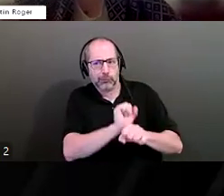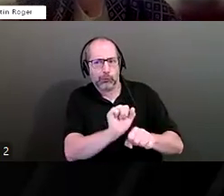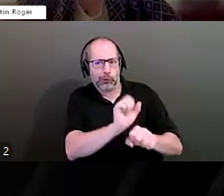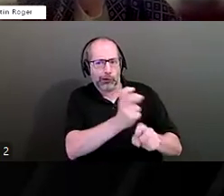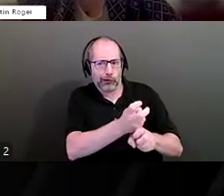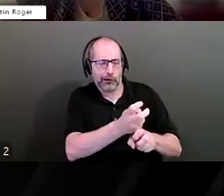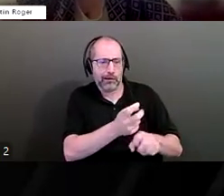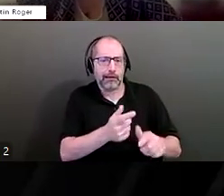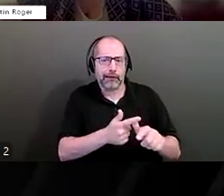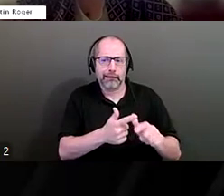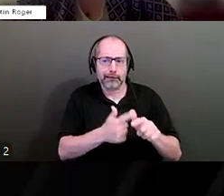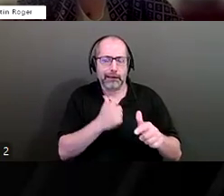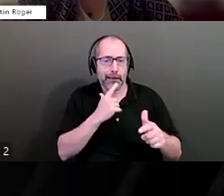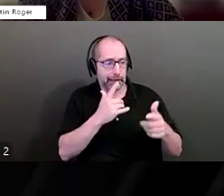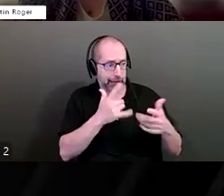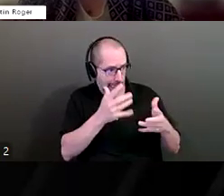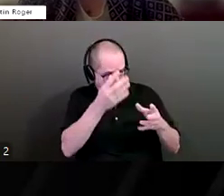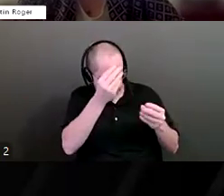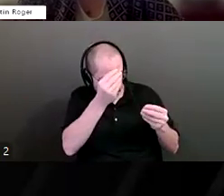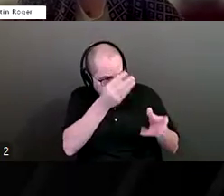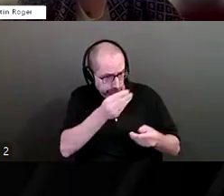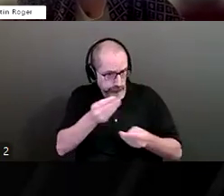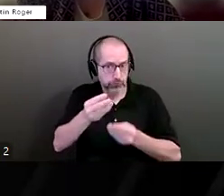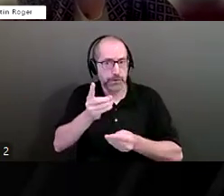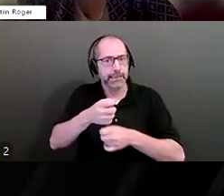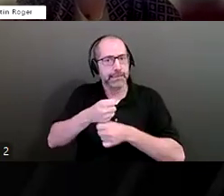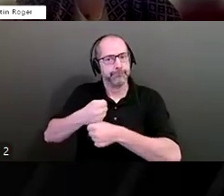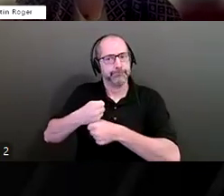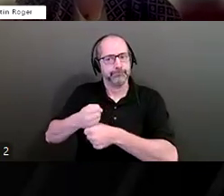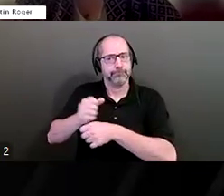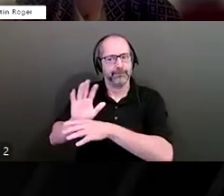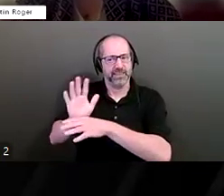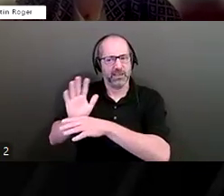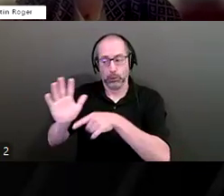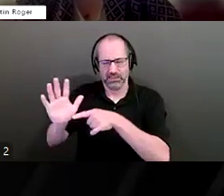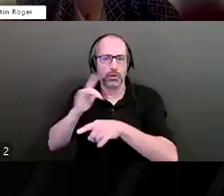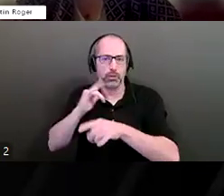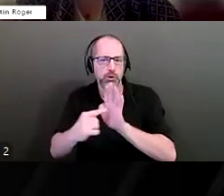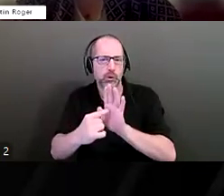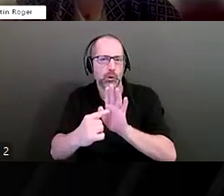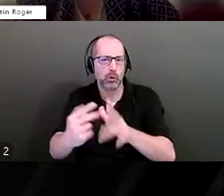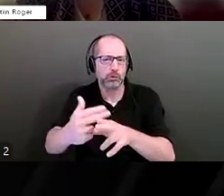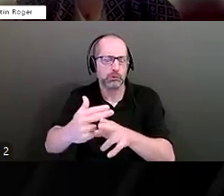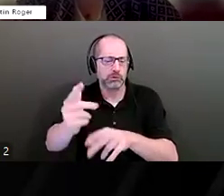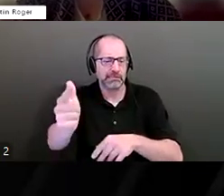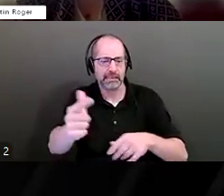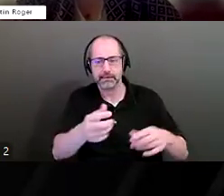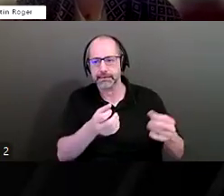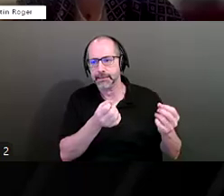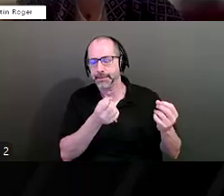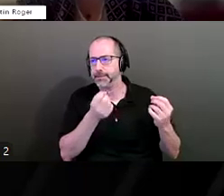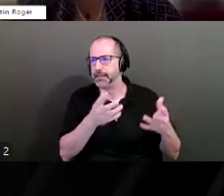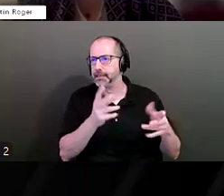produced that came out of the data of this study as well. There were a number of other people in the study, including Dr.